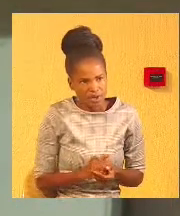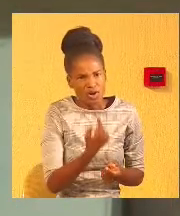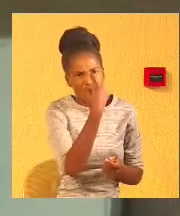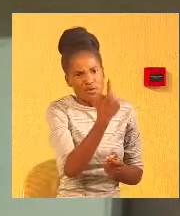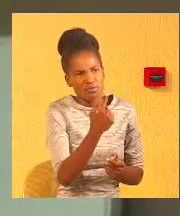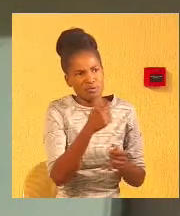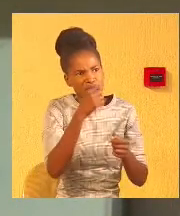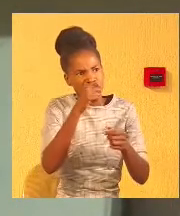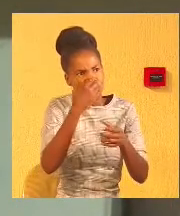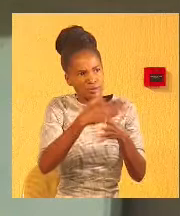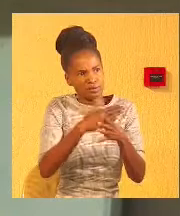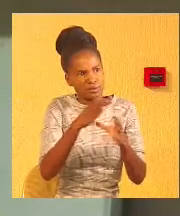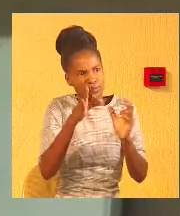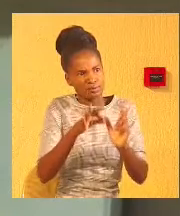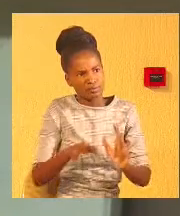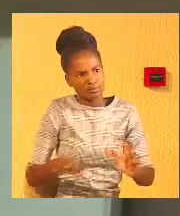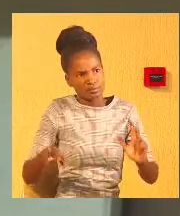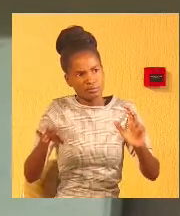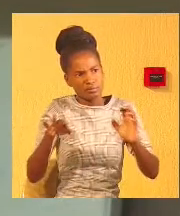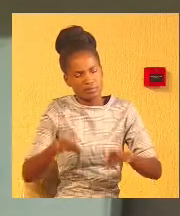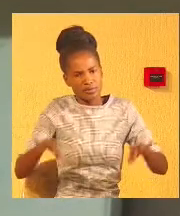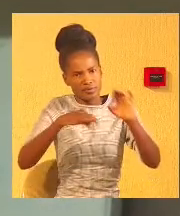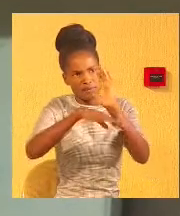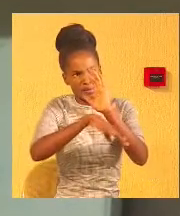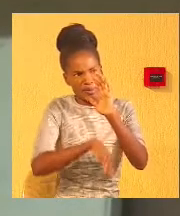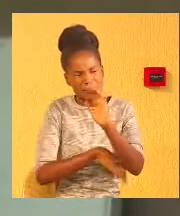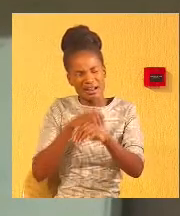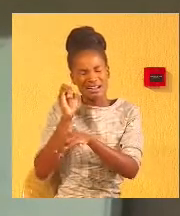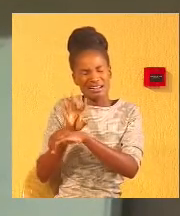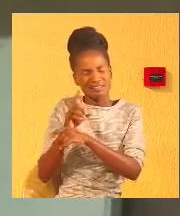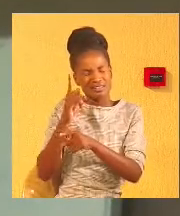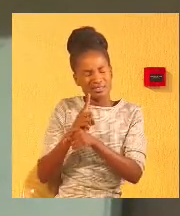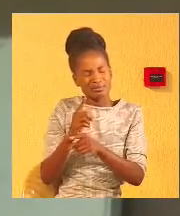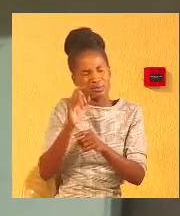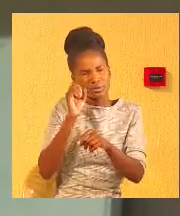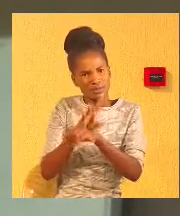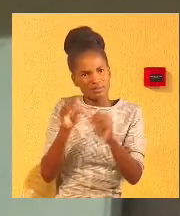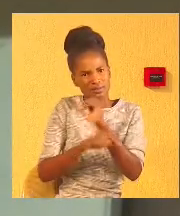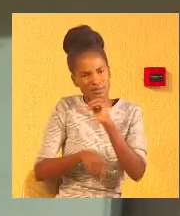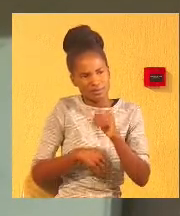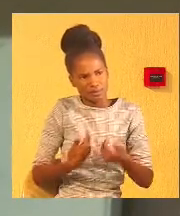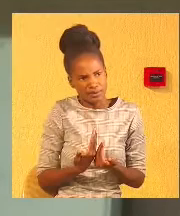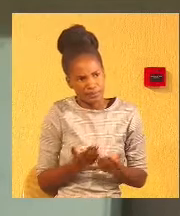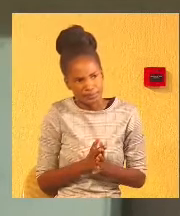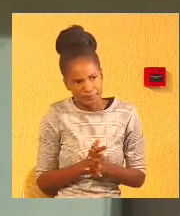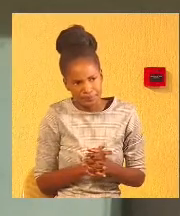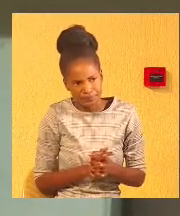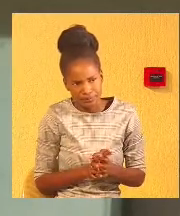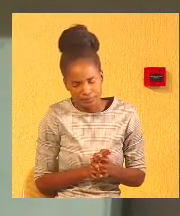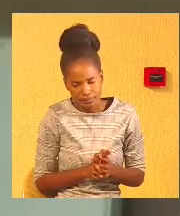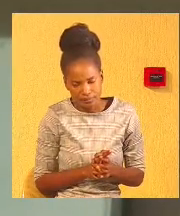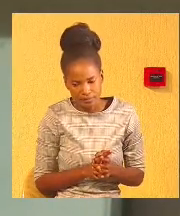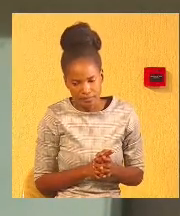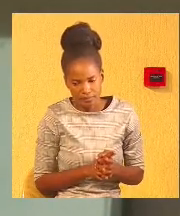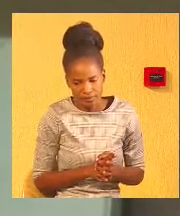As I said, I think Mr. Misika did not pay attention to my